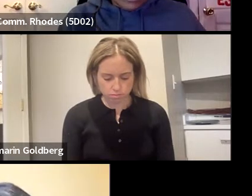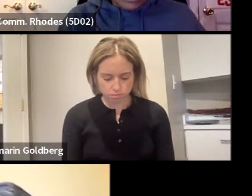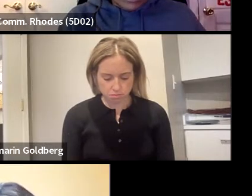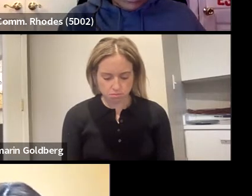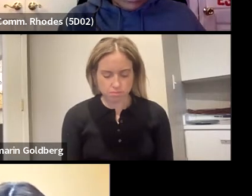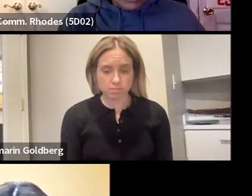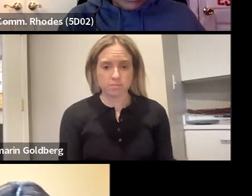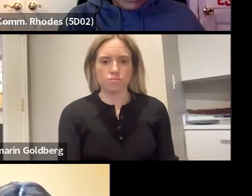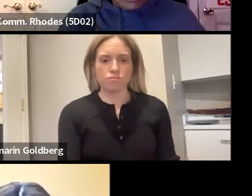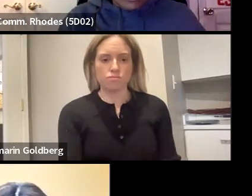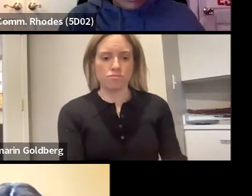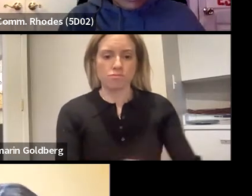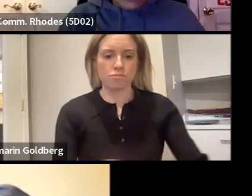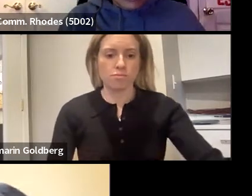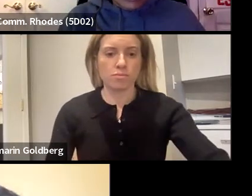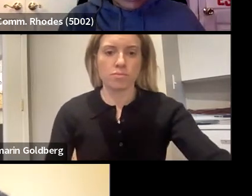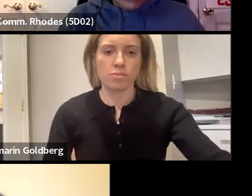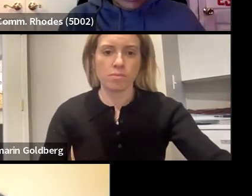Okay, everyone.